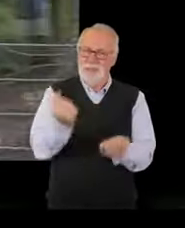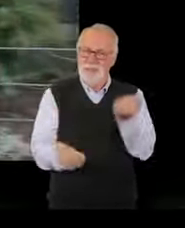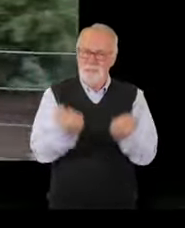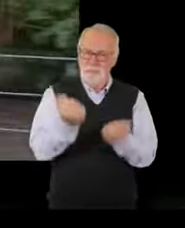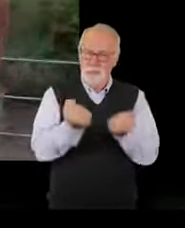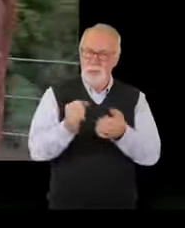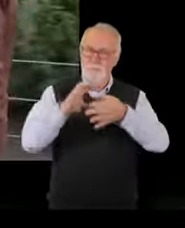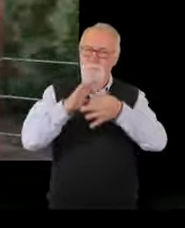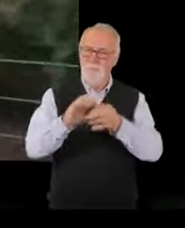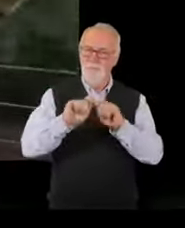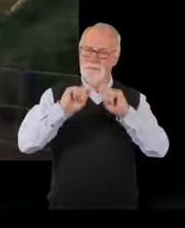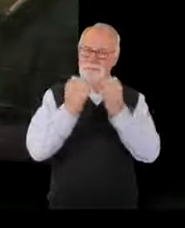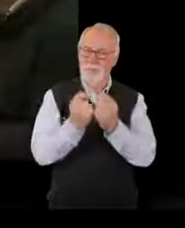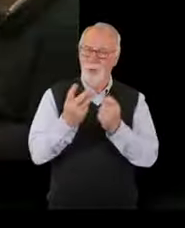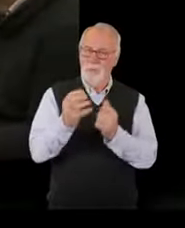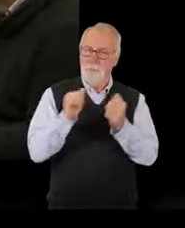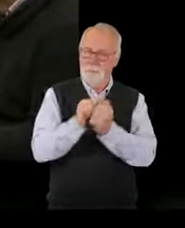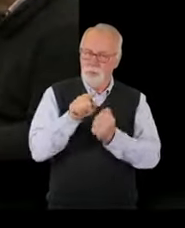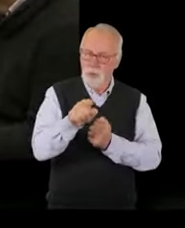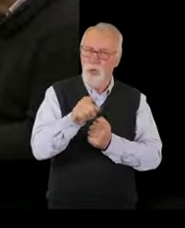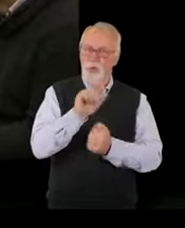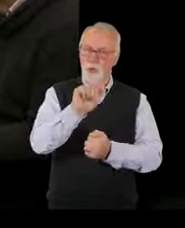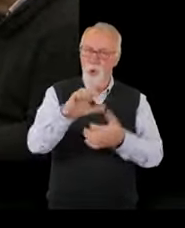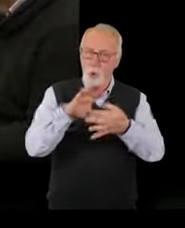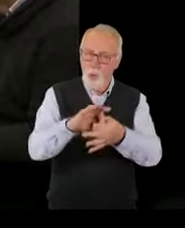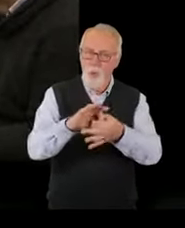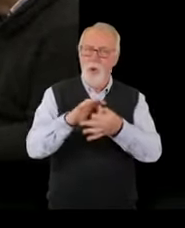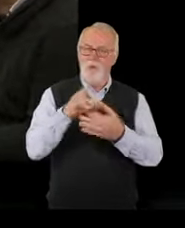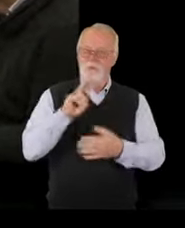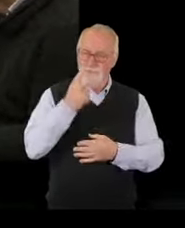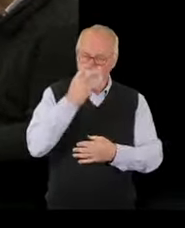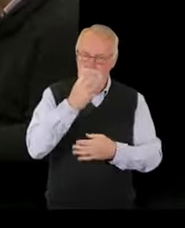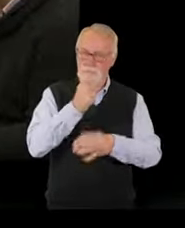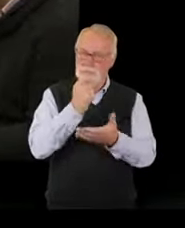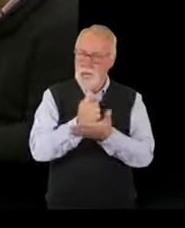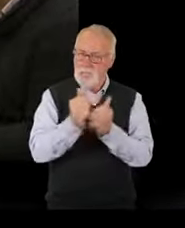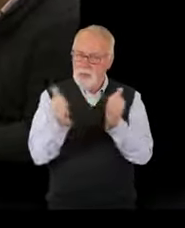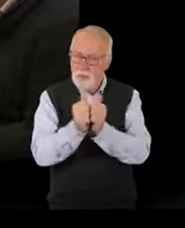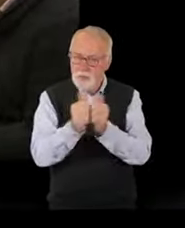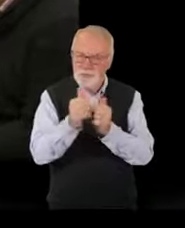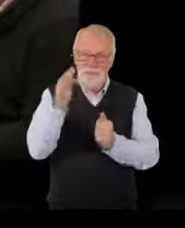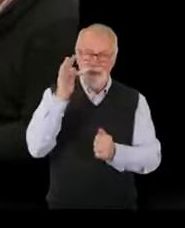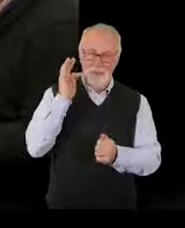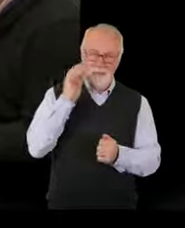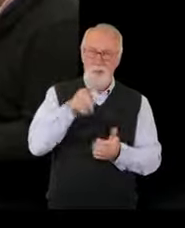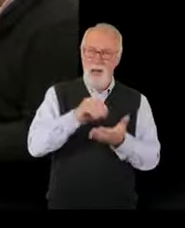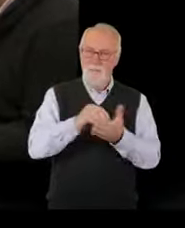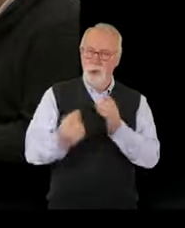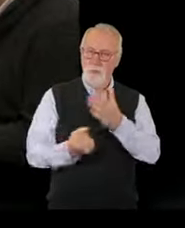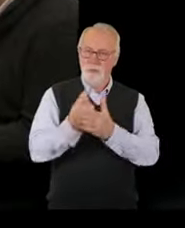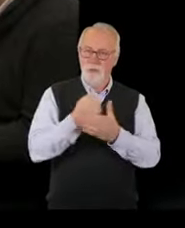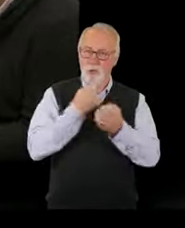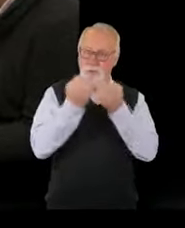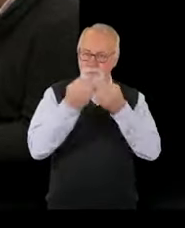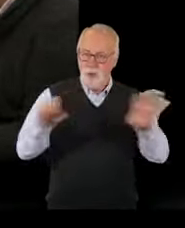them. Through providing a person-centred assessment, a member of the team will meet with you in your home at a time convenient to you.